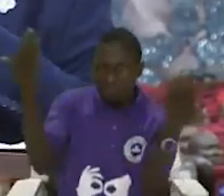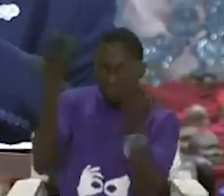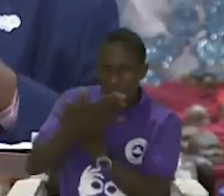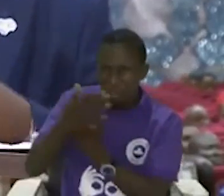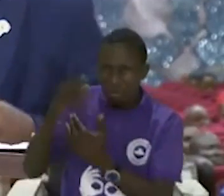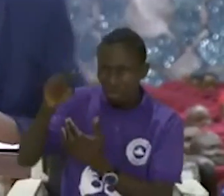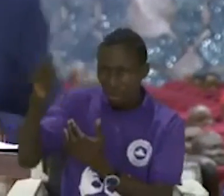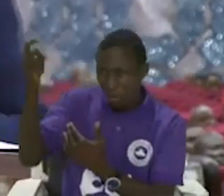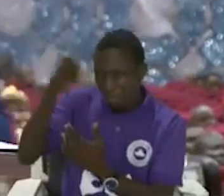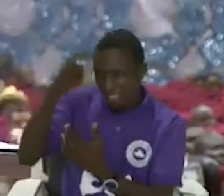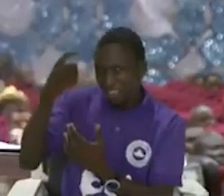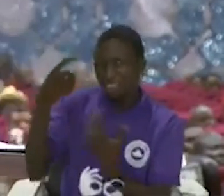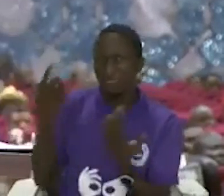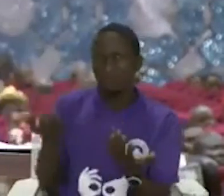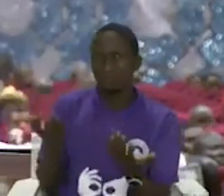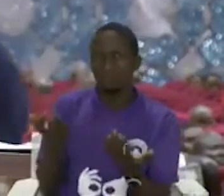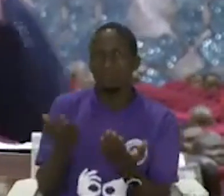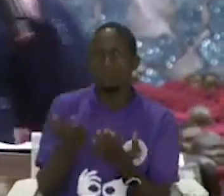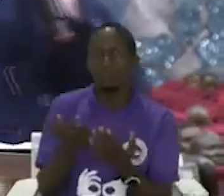with doubt.